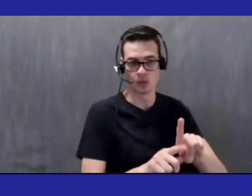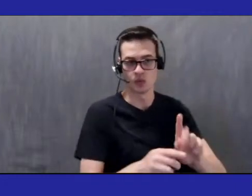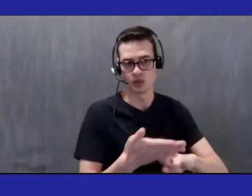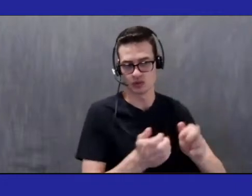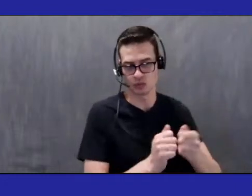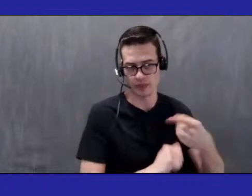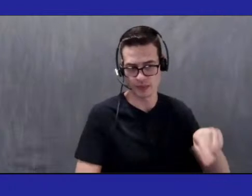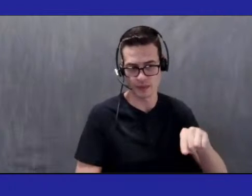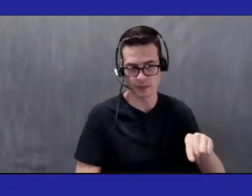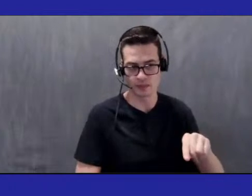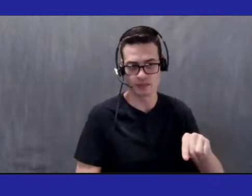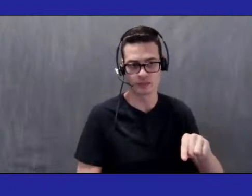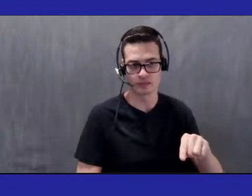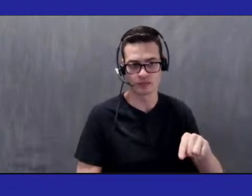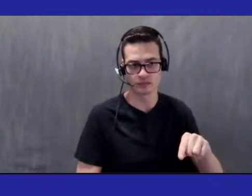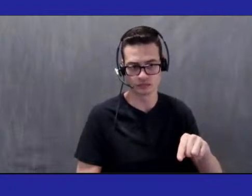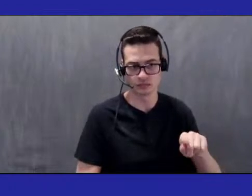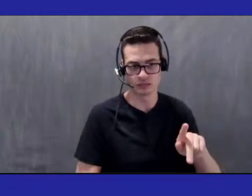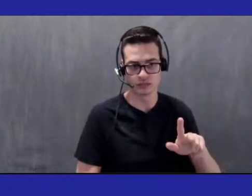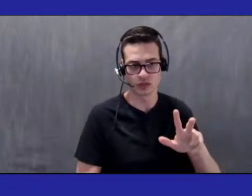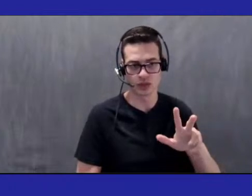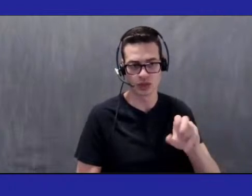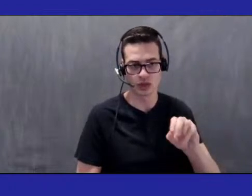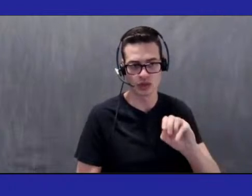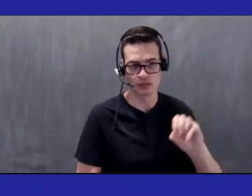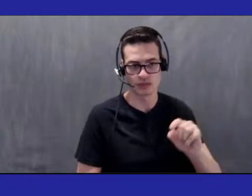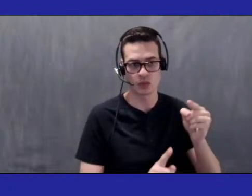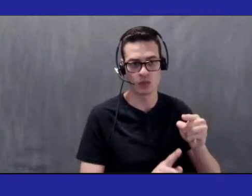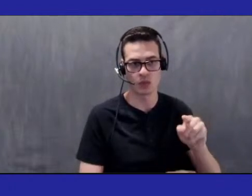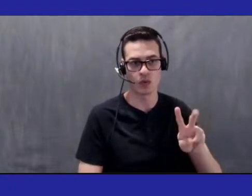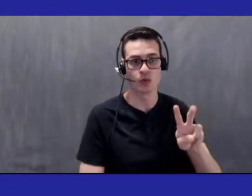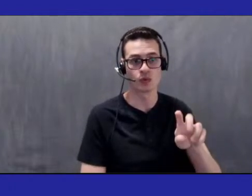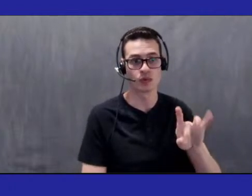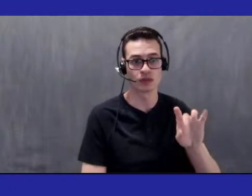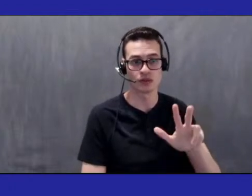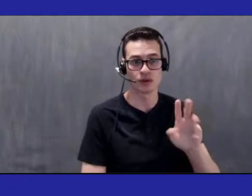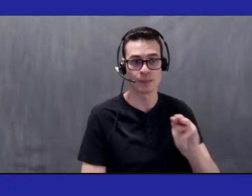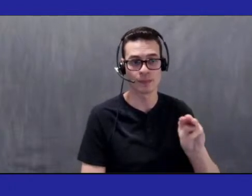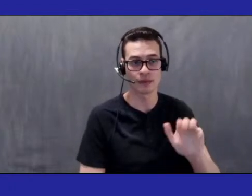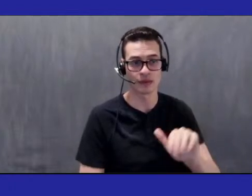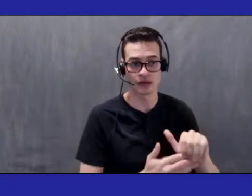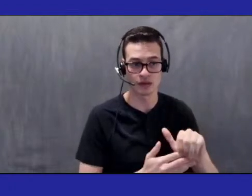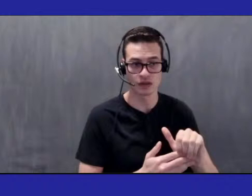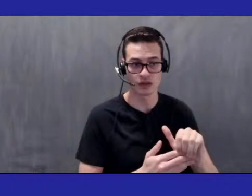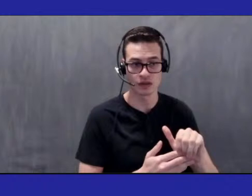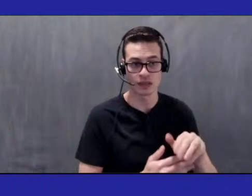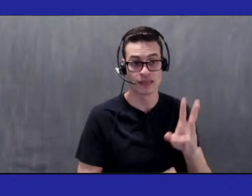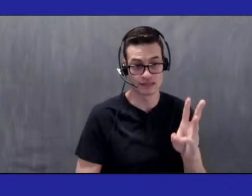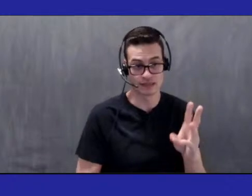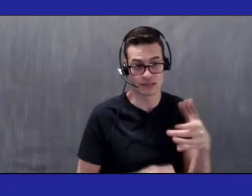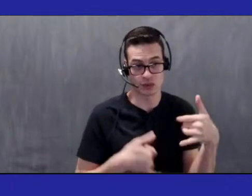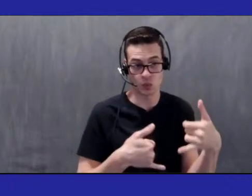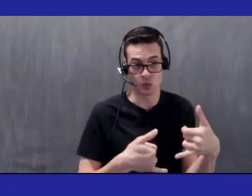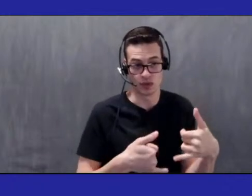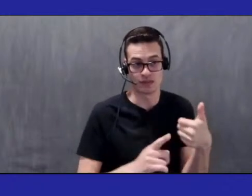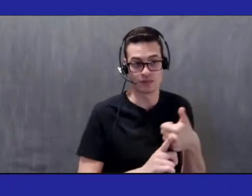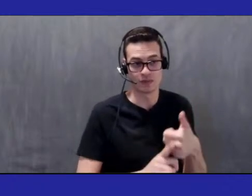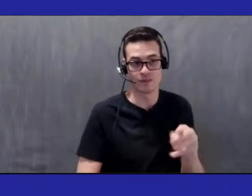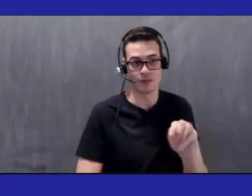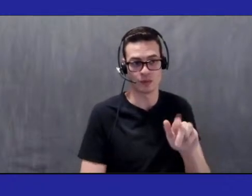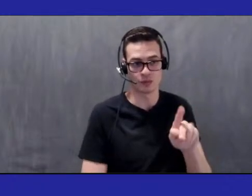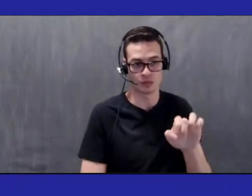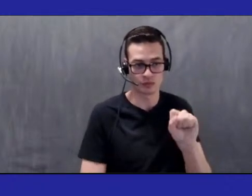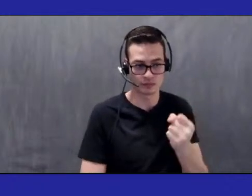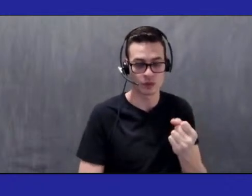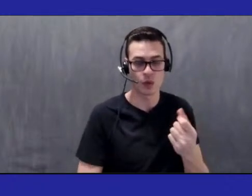awarded their MWBEs. I mentioned before that we do these closed pool solicitations when there's lots of MWBEs